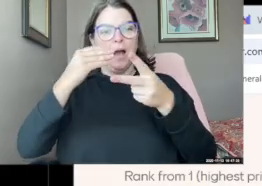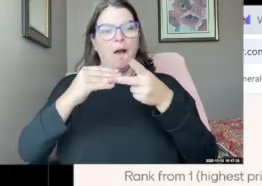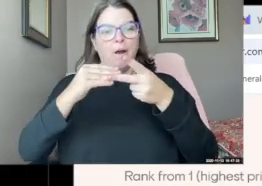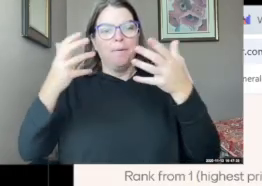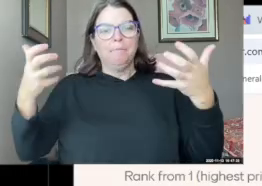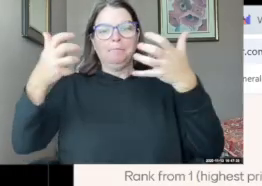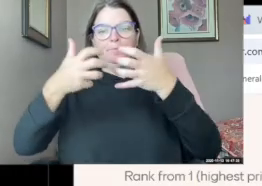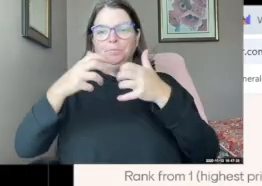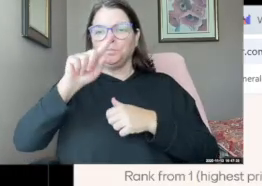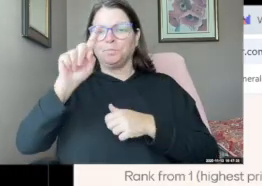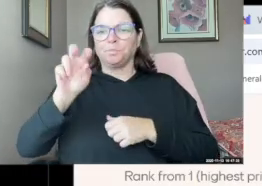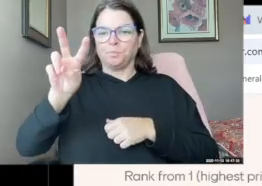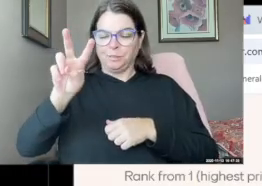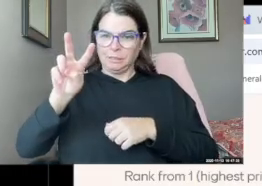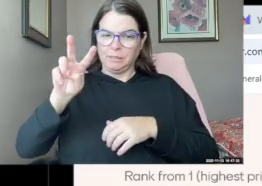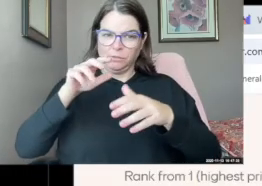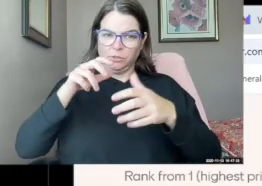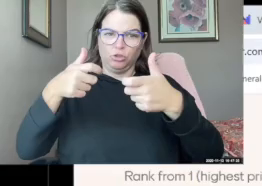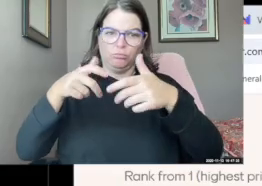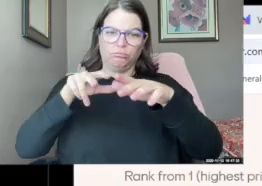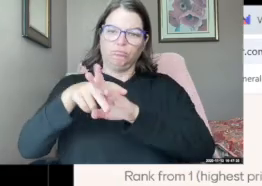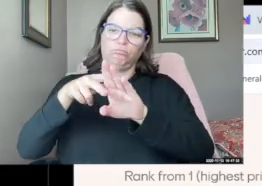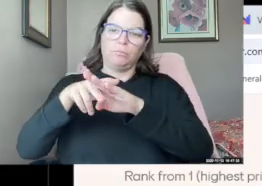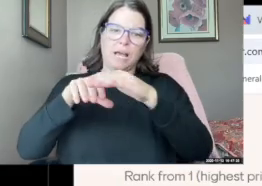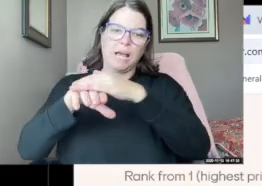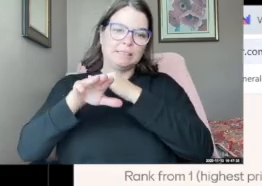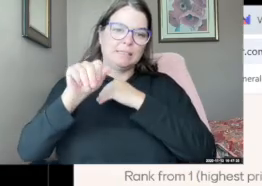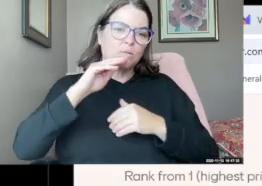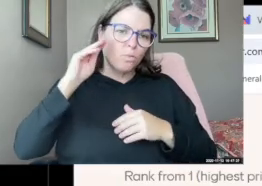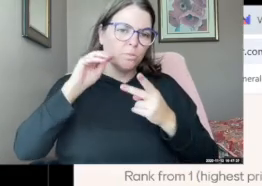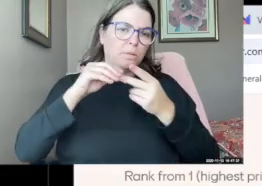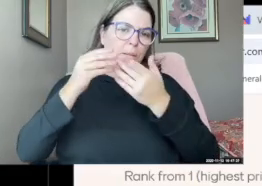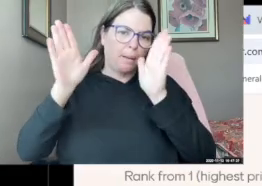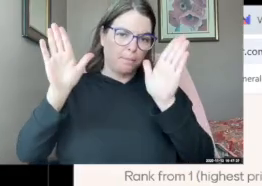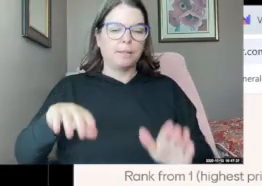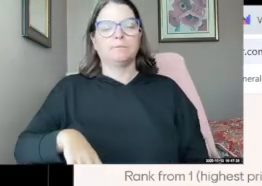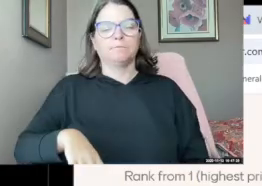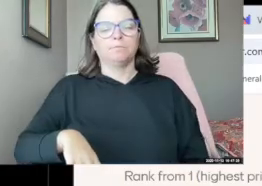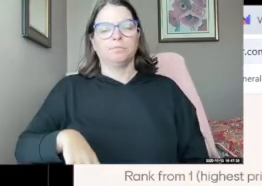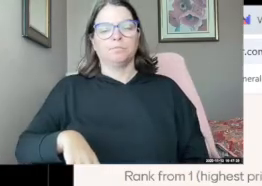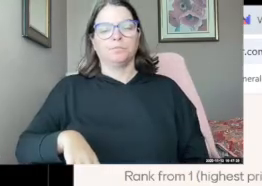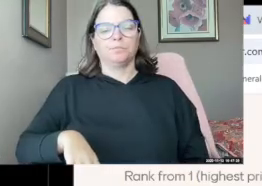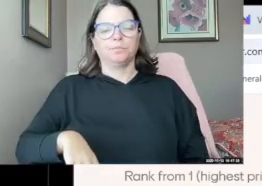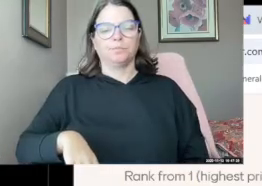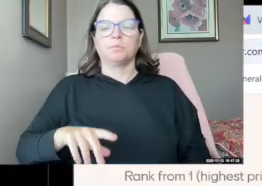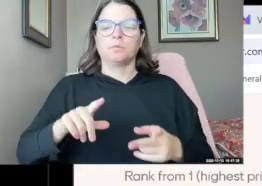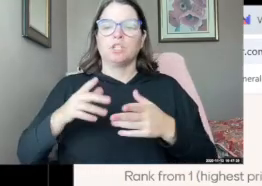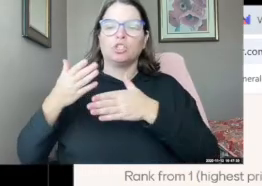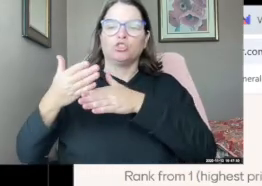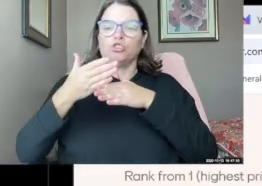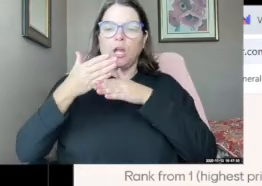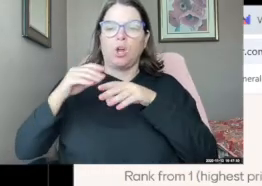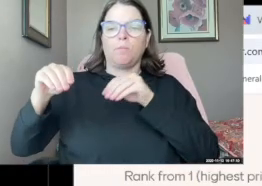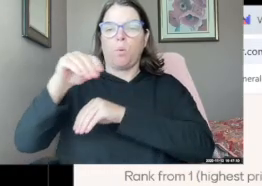ZEVs, and e-bikes. Complementary ZEV charging access, such as at home and